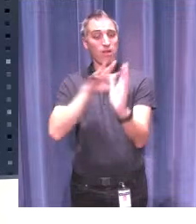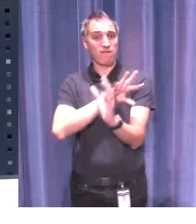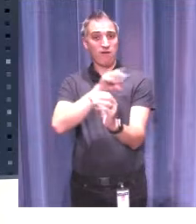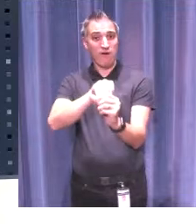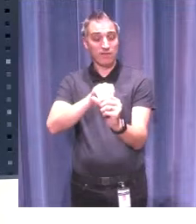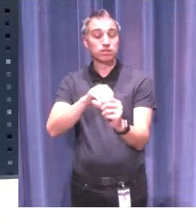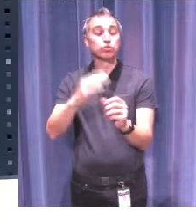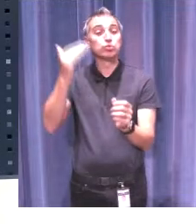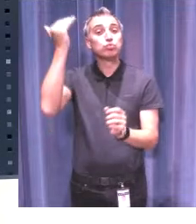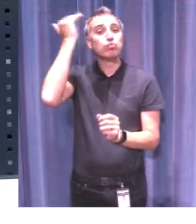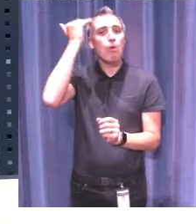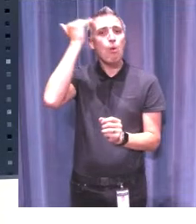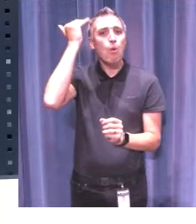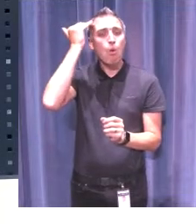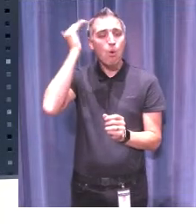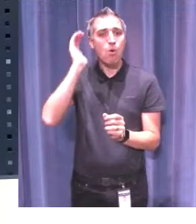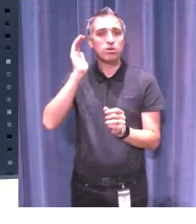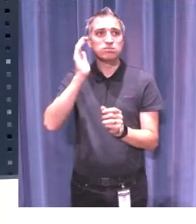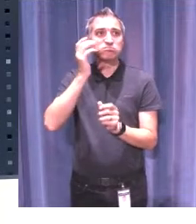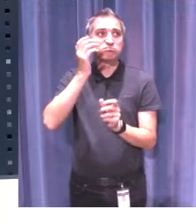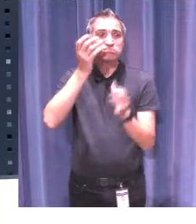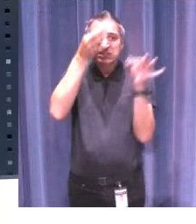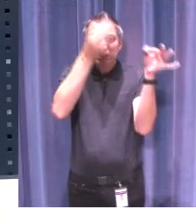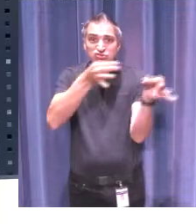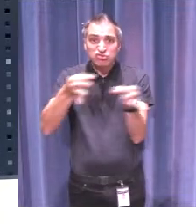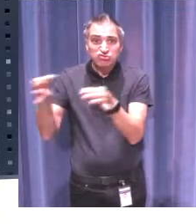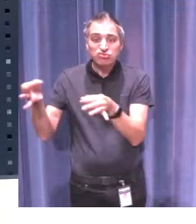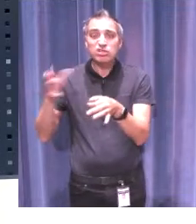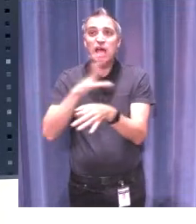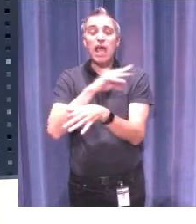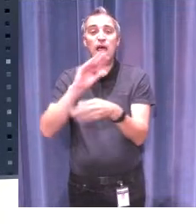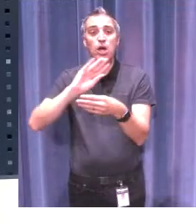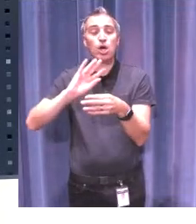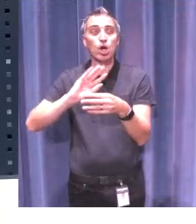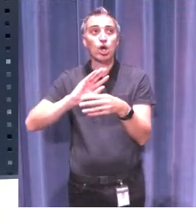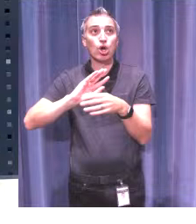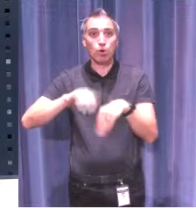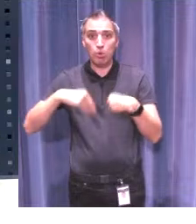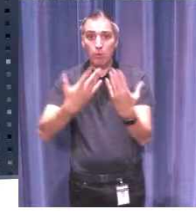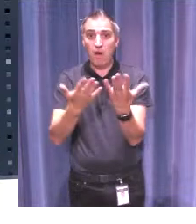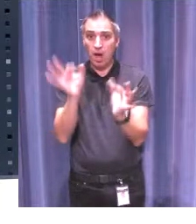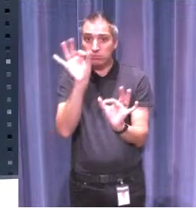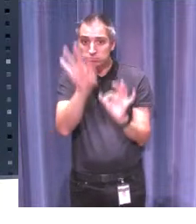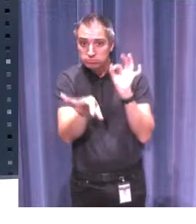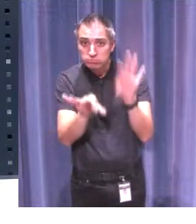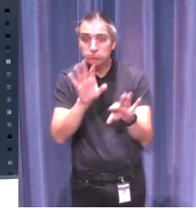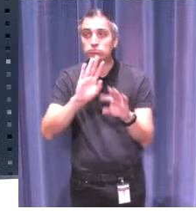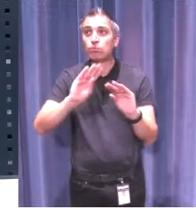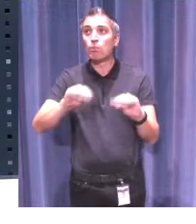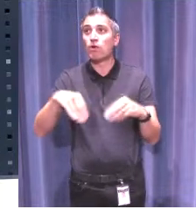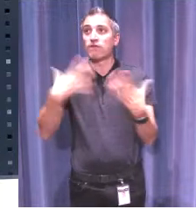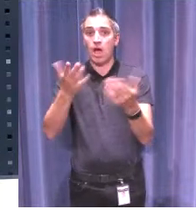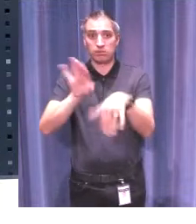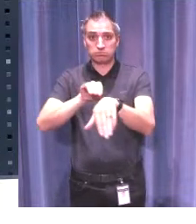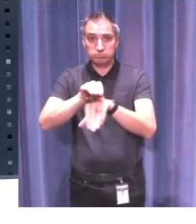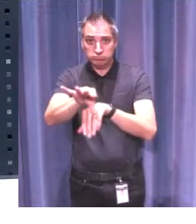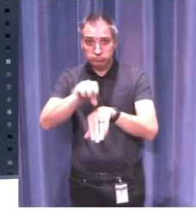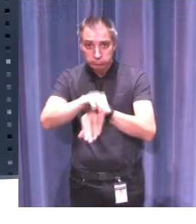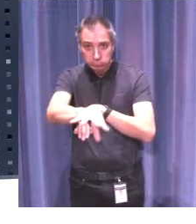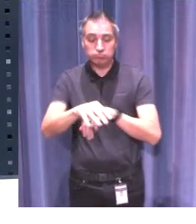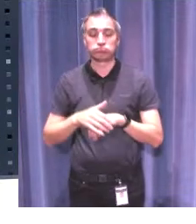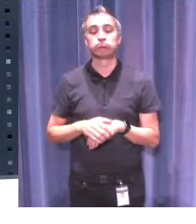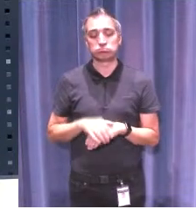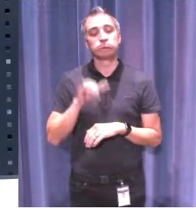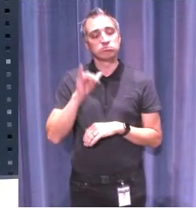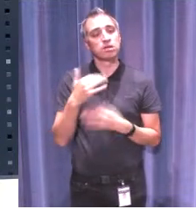being aware of those decisions and providing input and guidance in those decisions. And that is something that